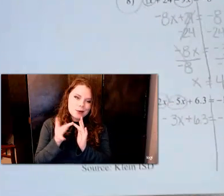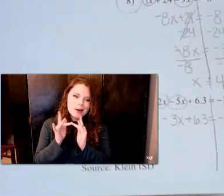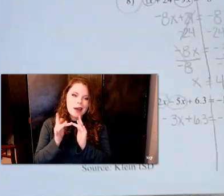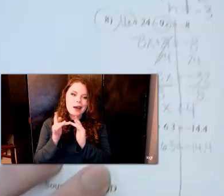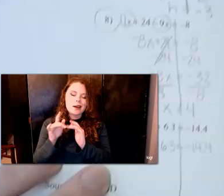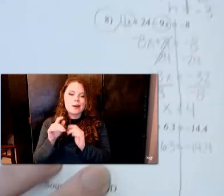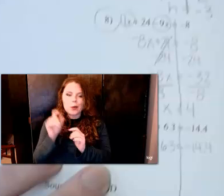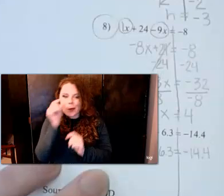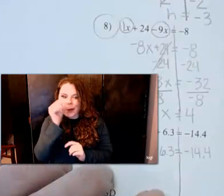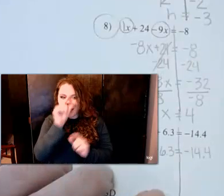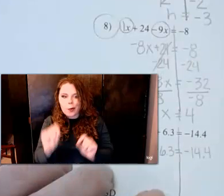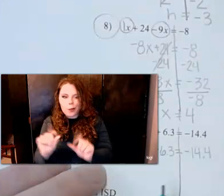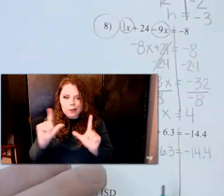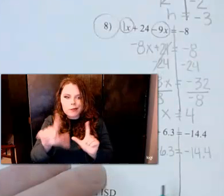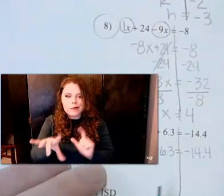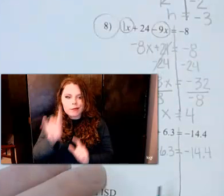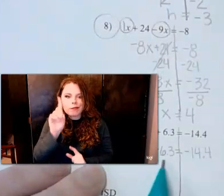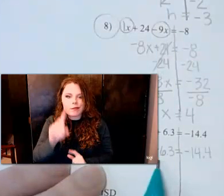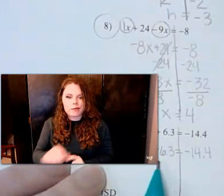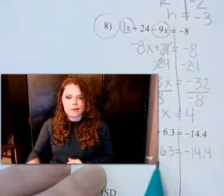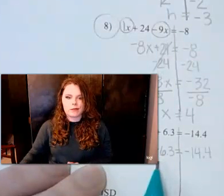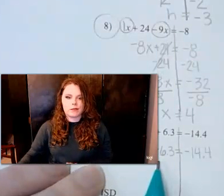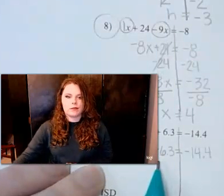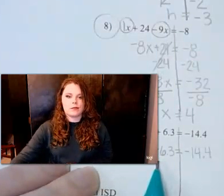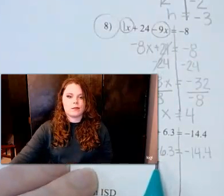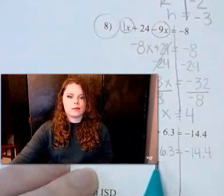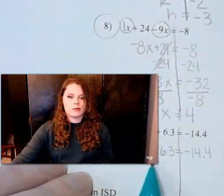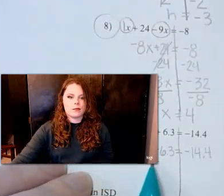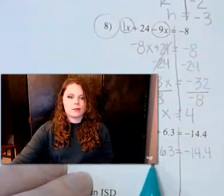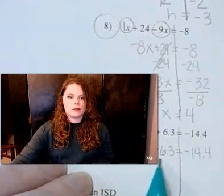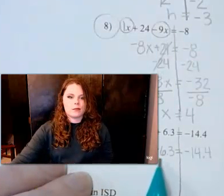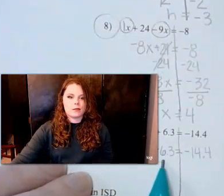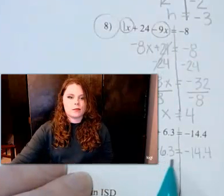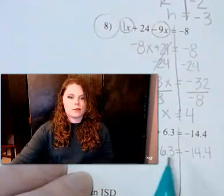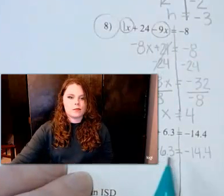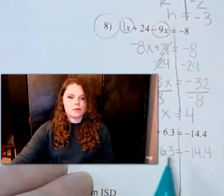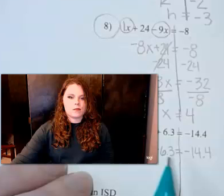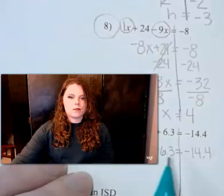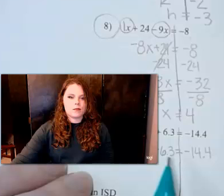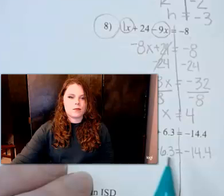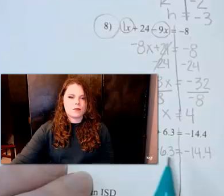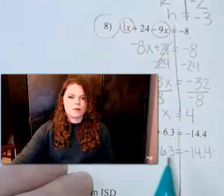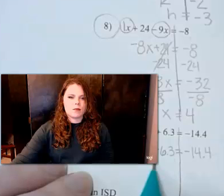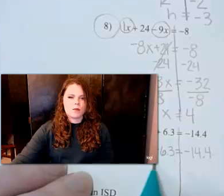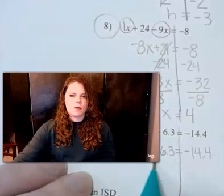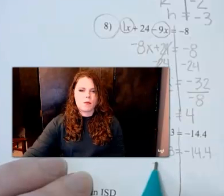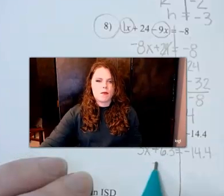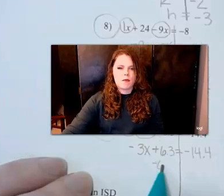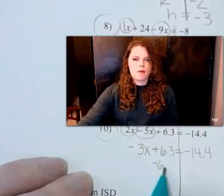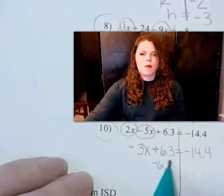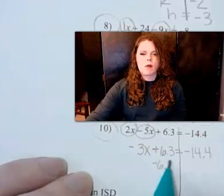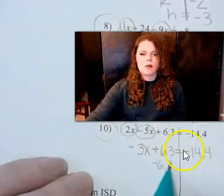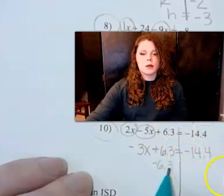it. So we have, instead of adding 6.3, we want to subtract